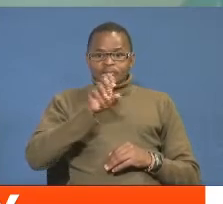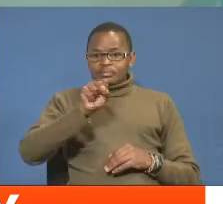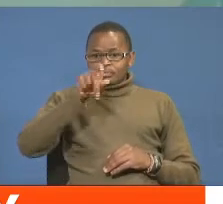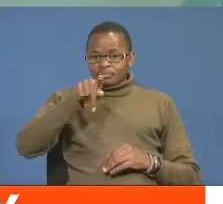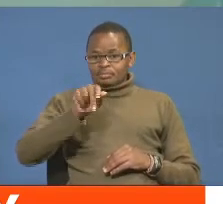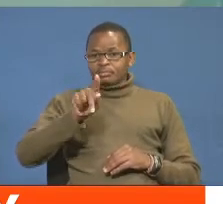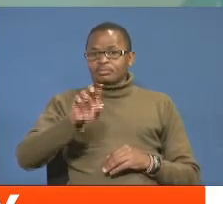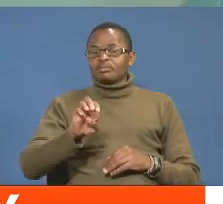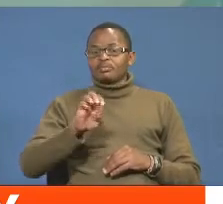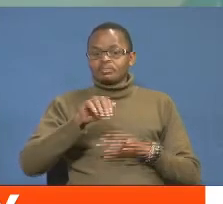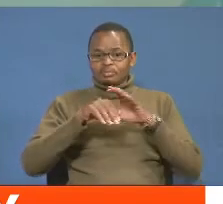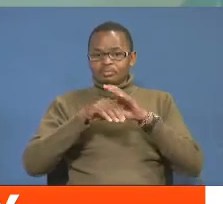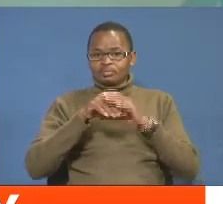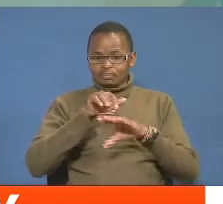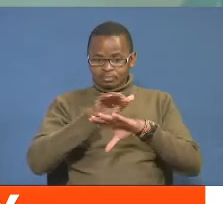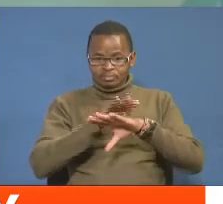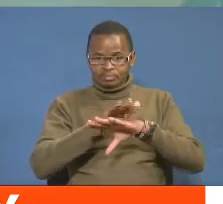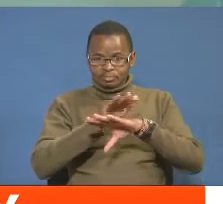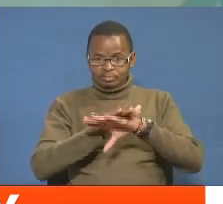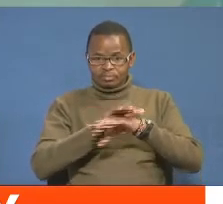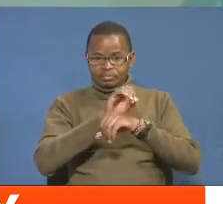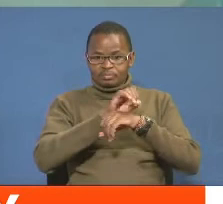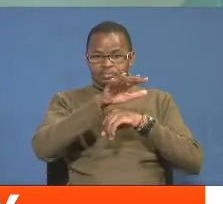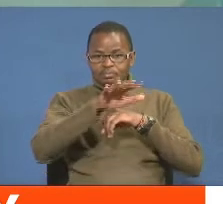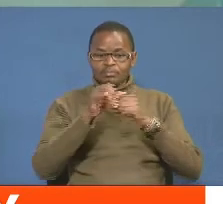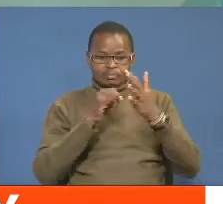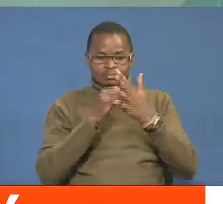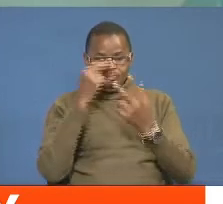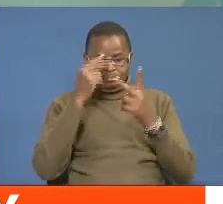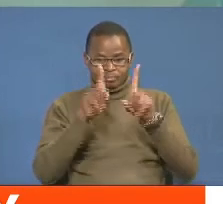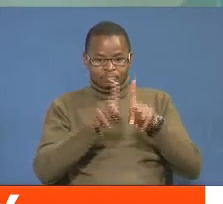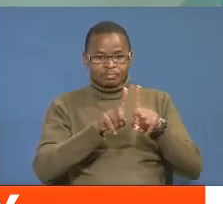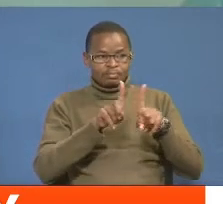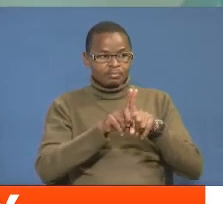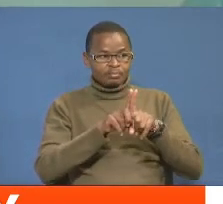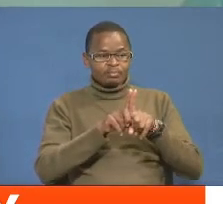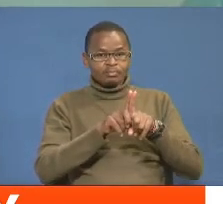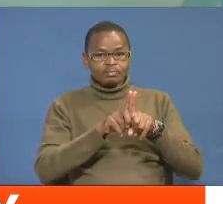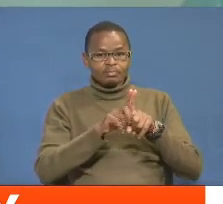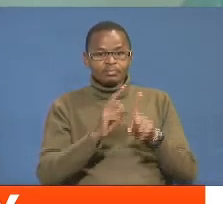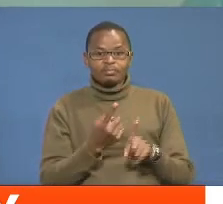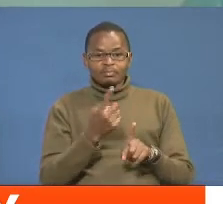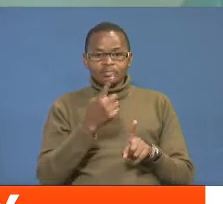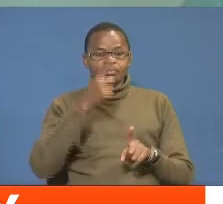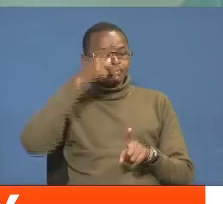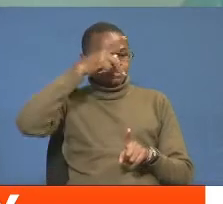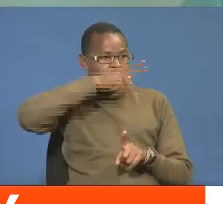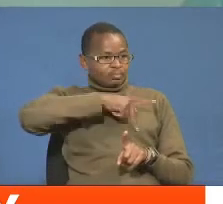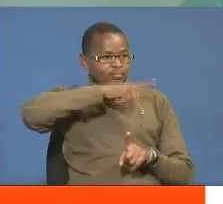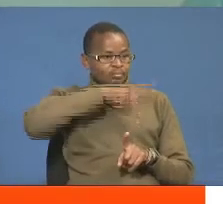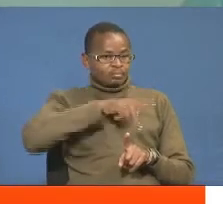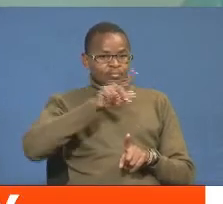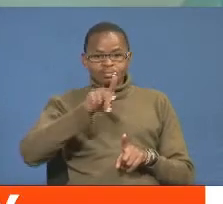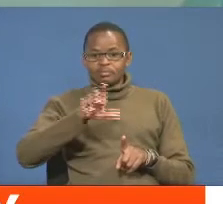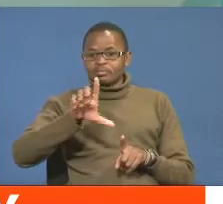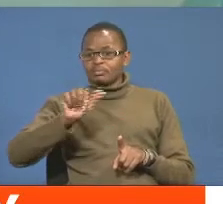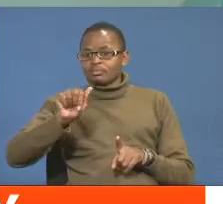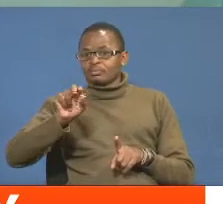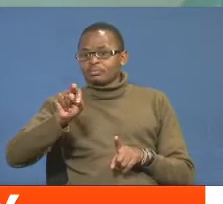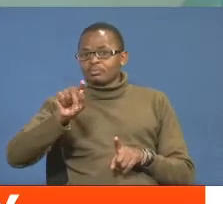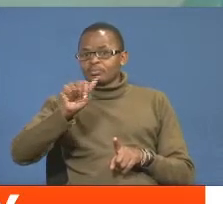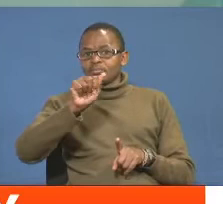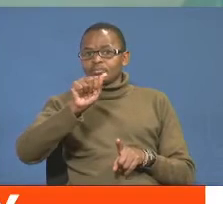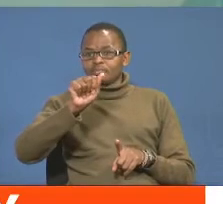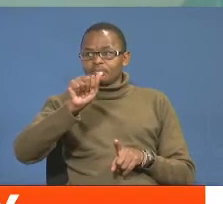protein that shoots out on the coronavirus, it looks the same as the syncytin 1 protein that is found in the placenta. So there's